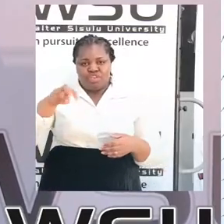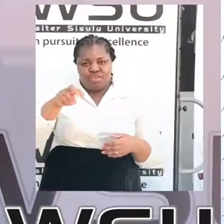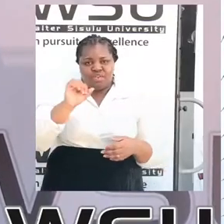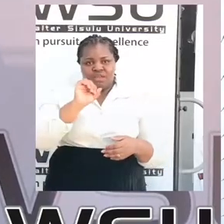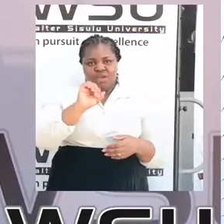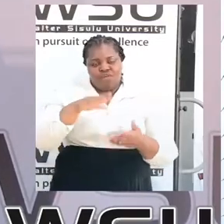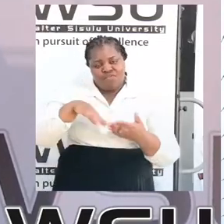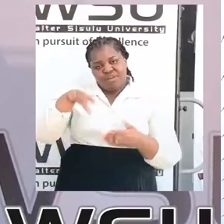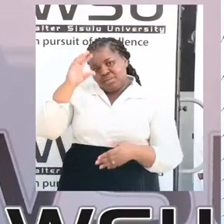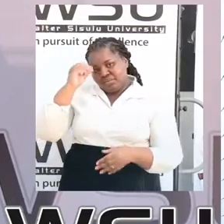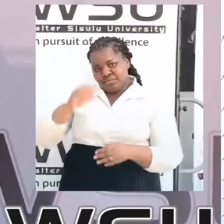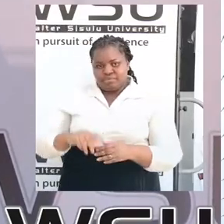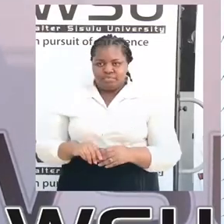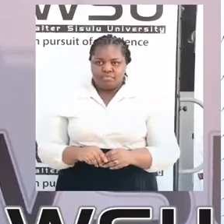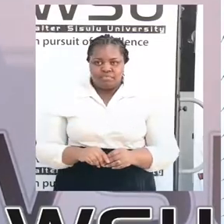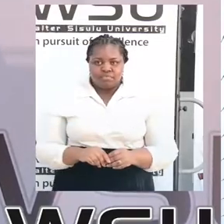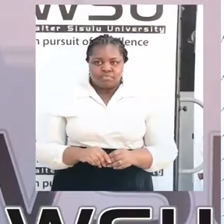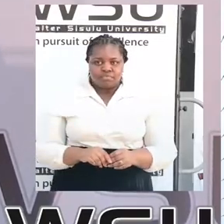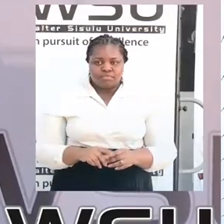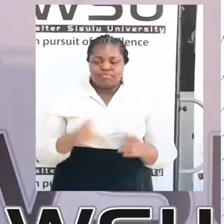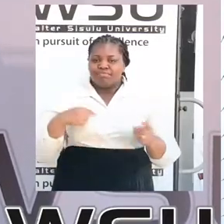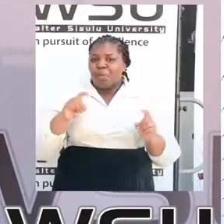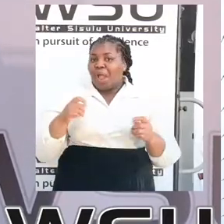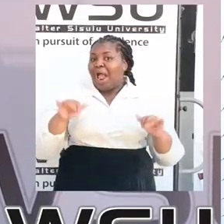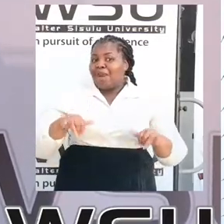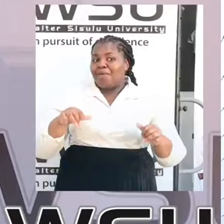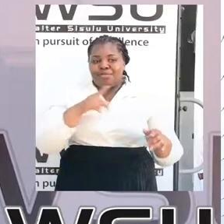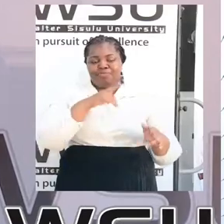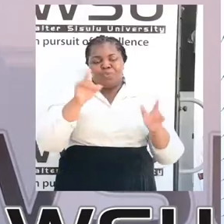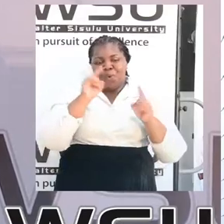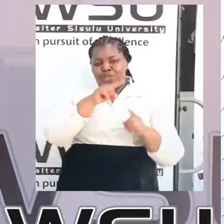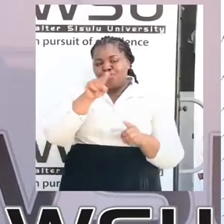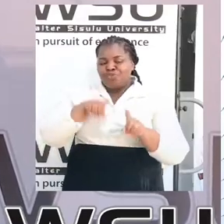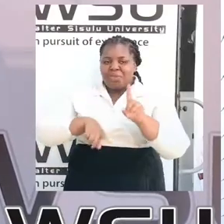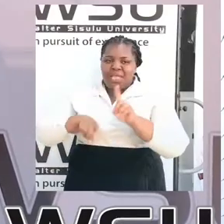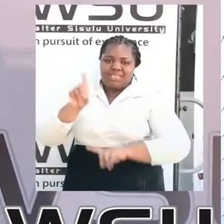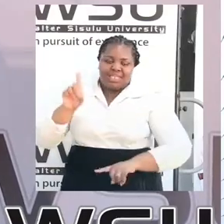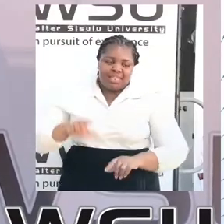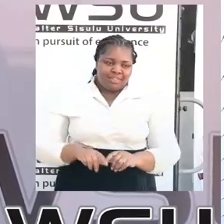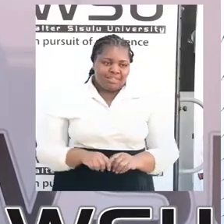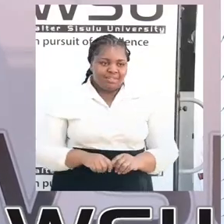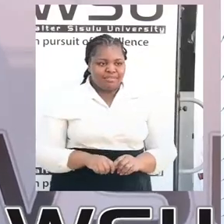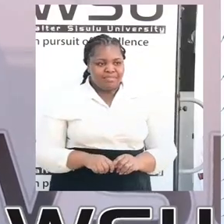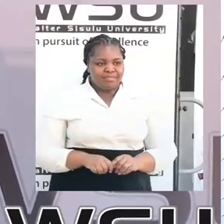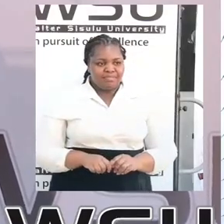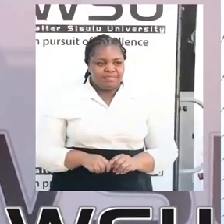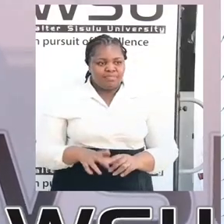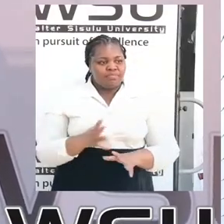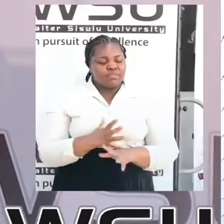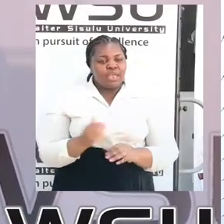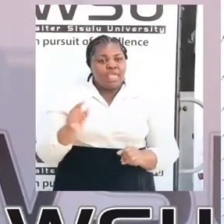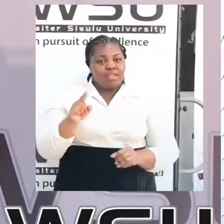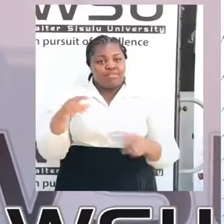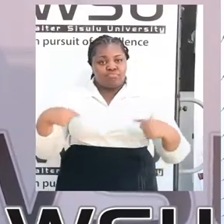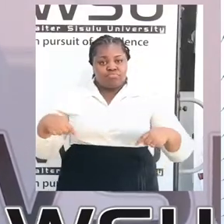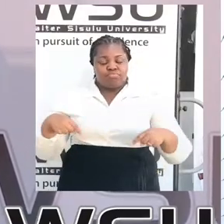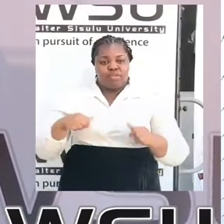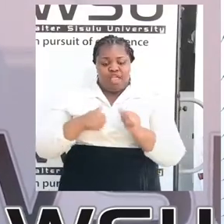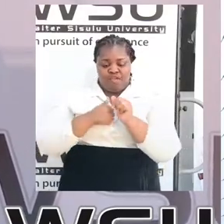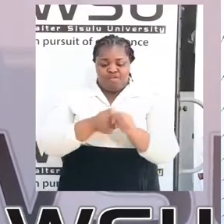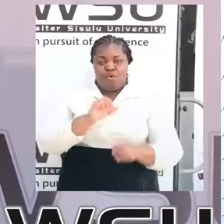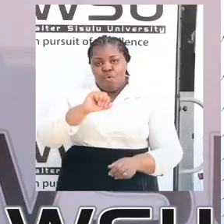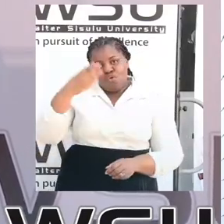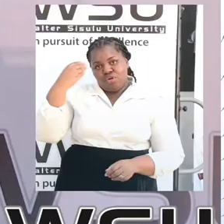of learning. We can't wait to watch you excel. Never be afraid to follow your